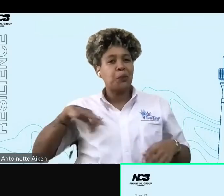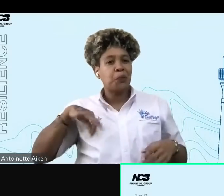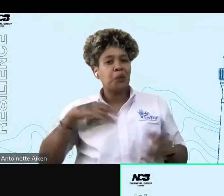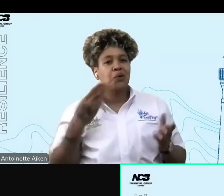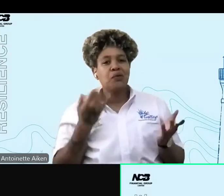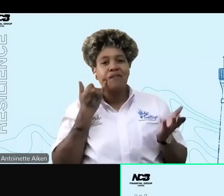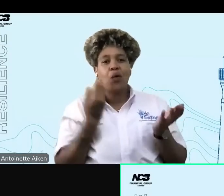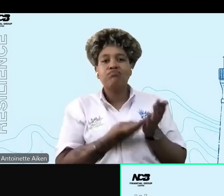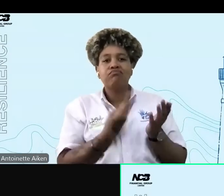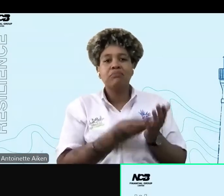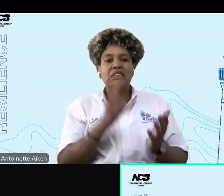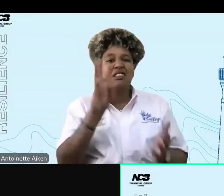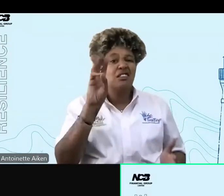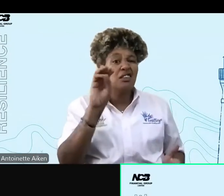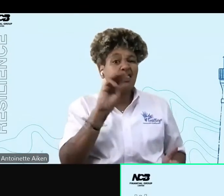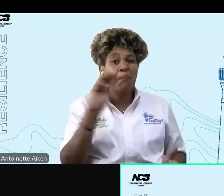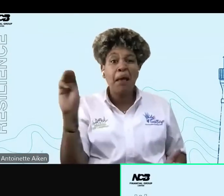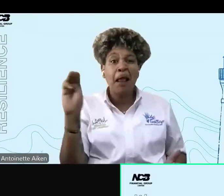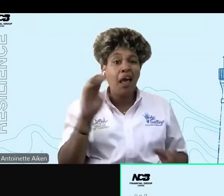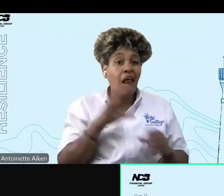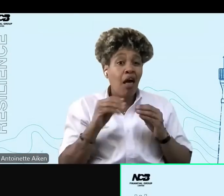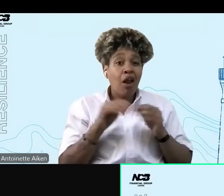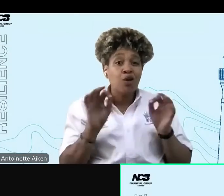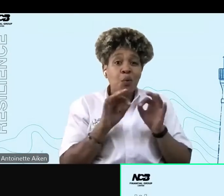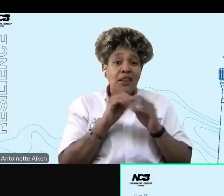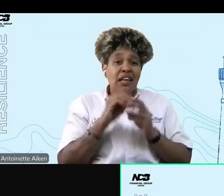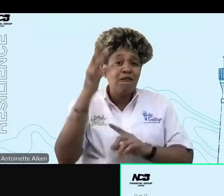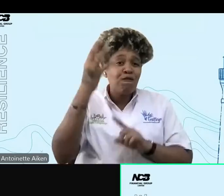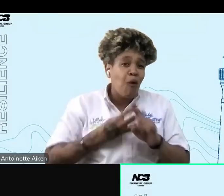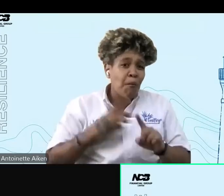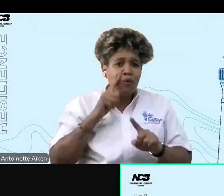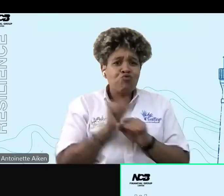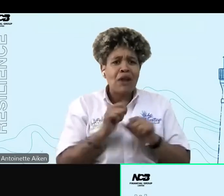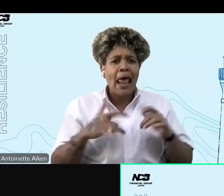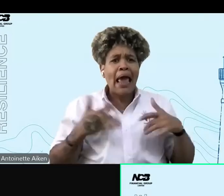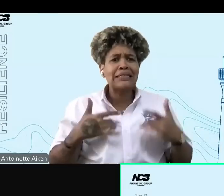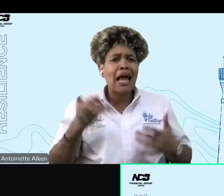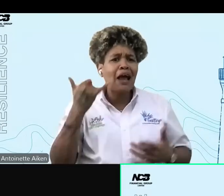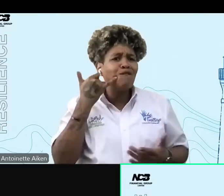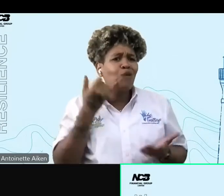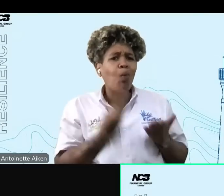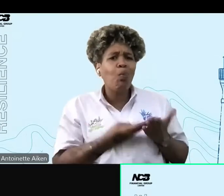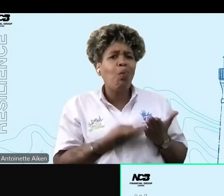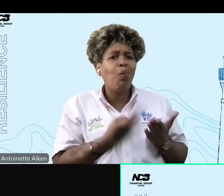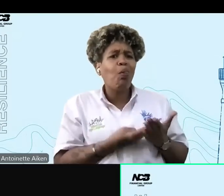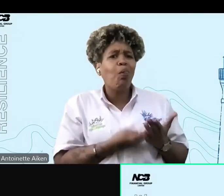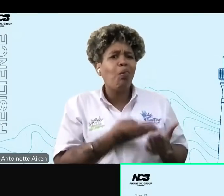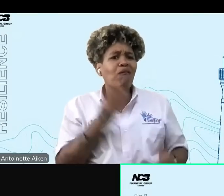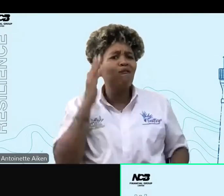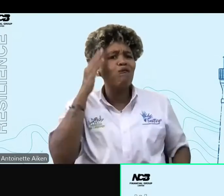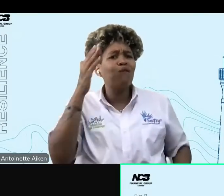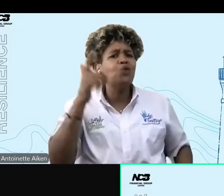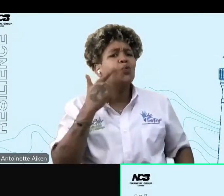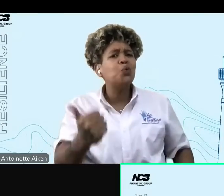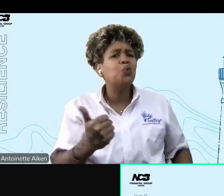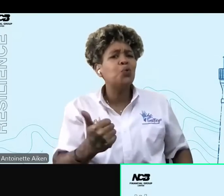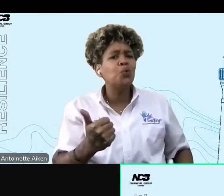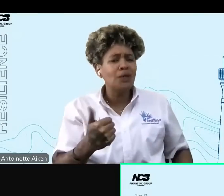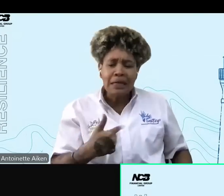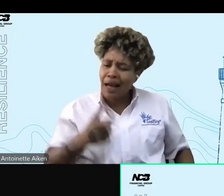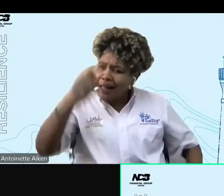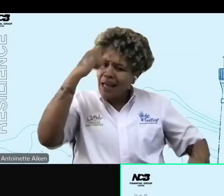million in transactions in 4 months. So very excited about that product, very excited about the future of that product. I think it's going to